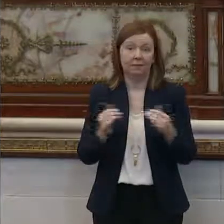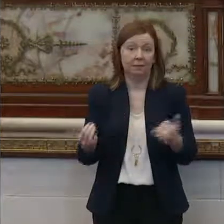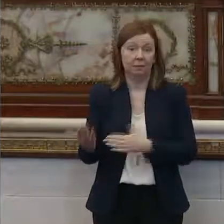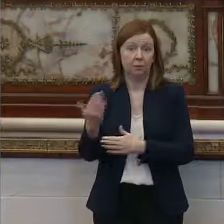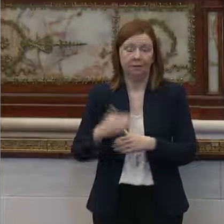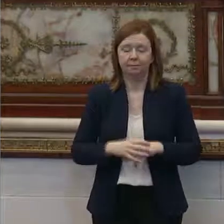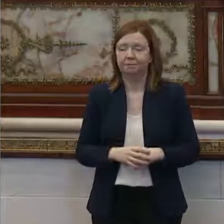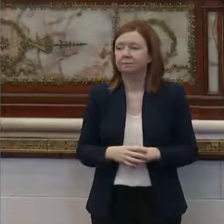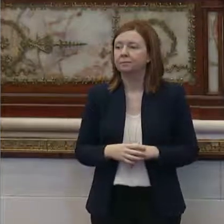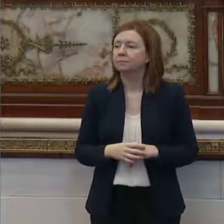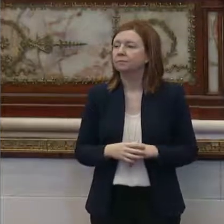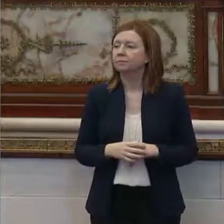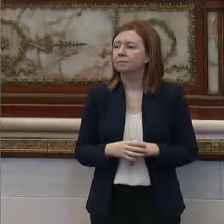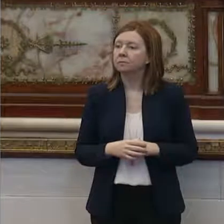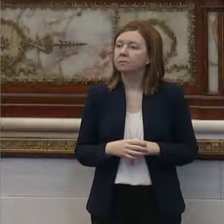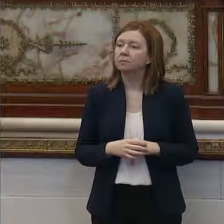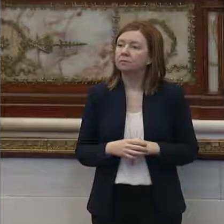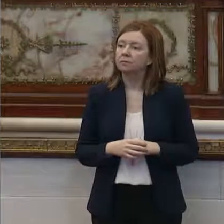morning?